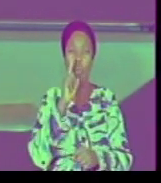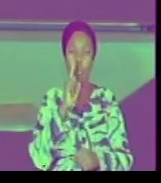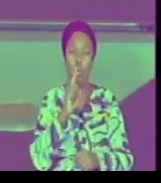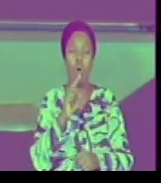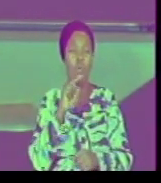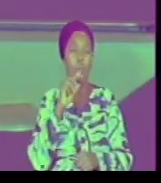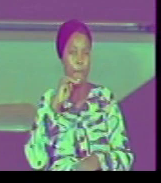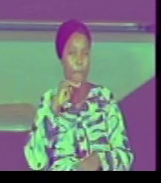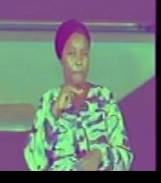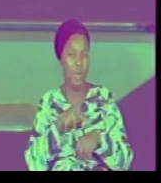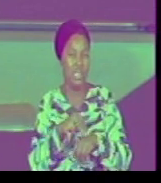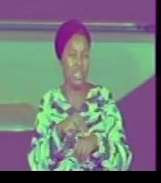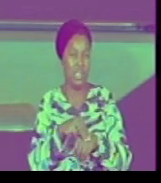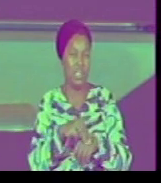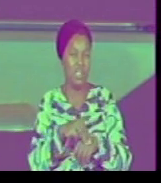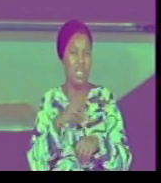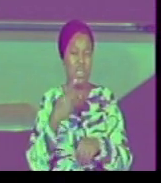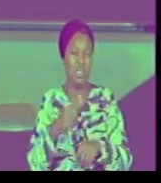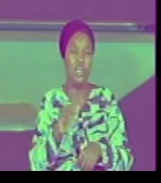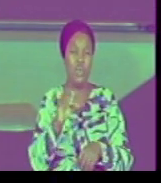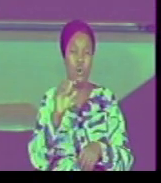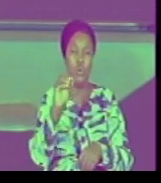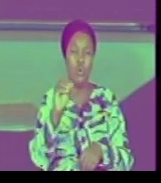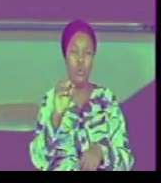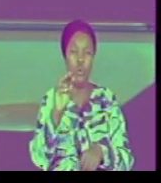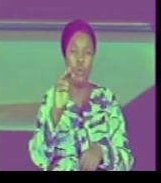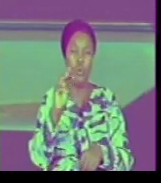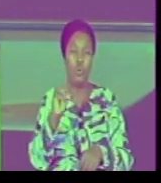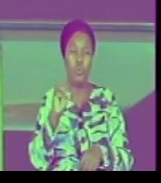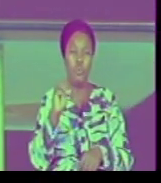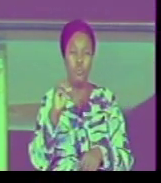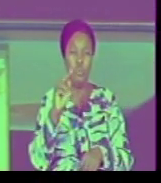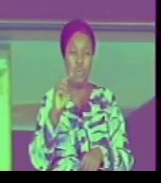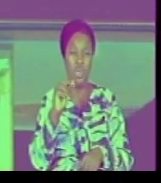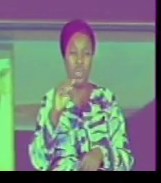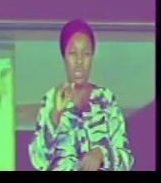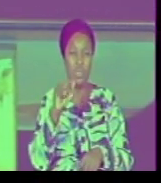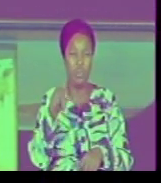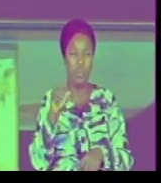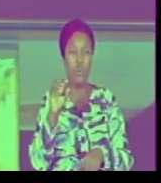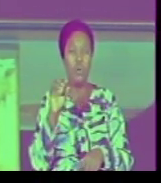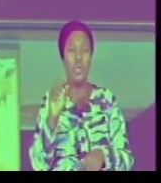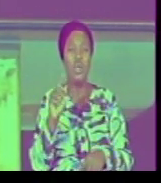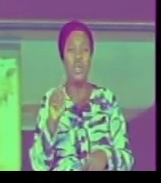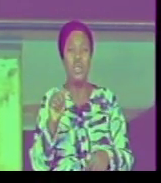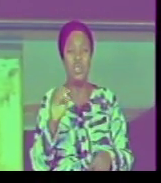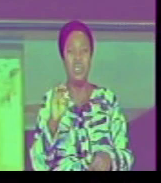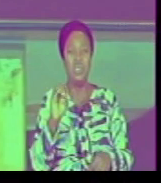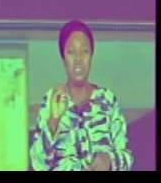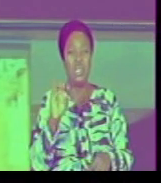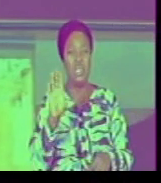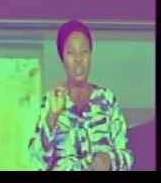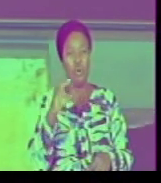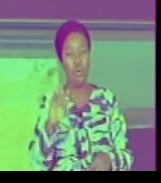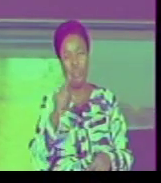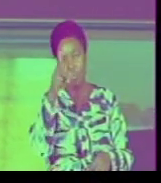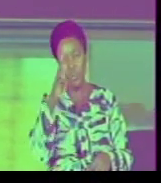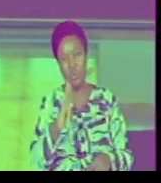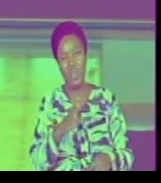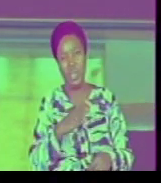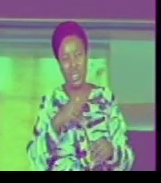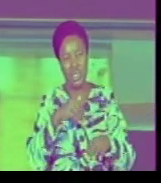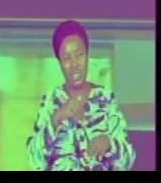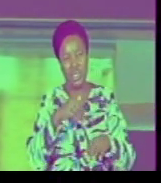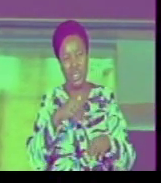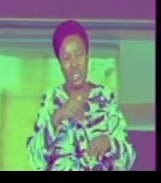the omnipotence of God, and sent it to him through his wife, and said, my brother, listen